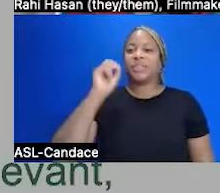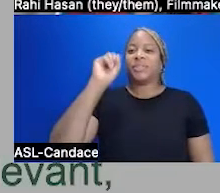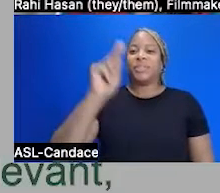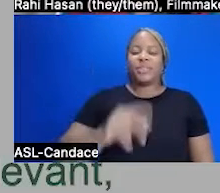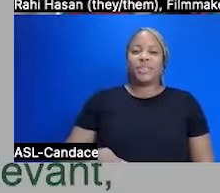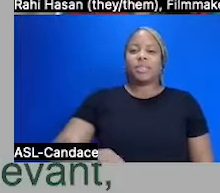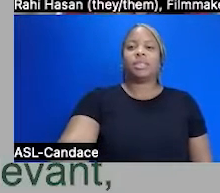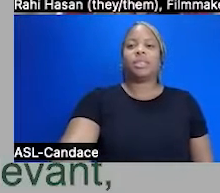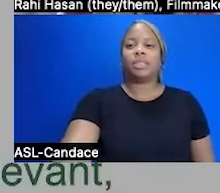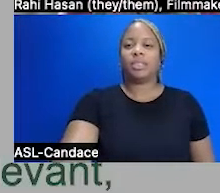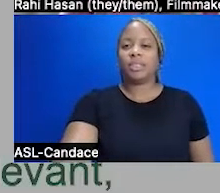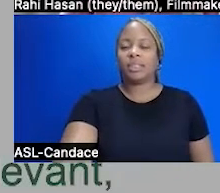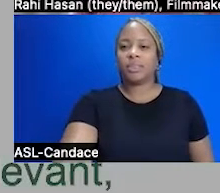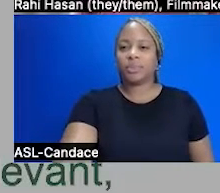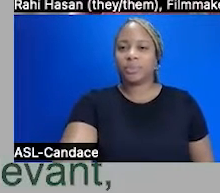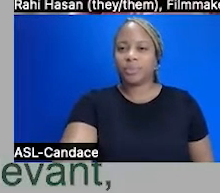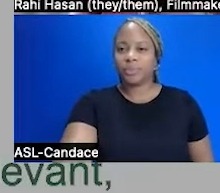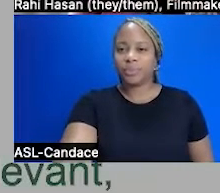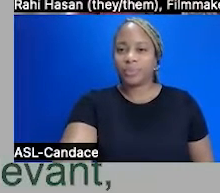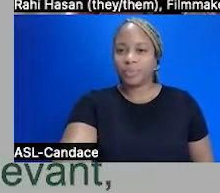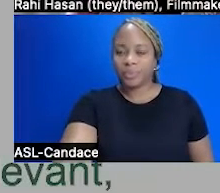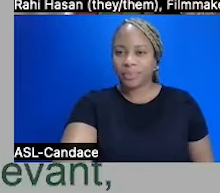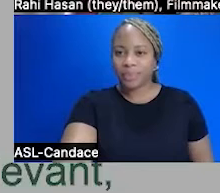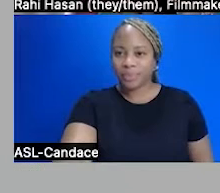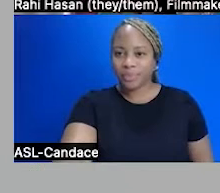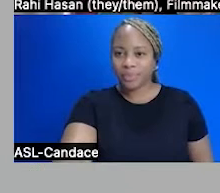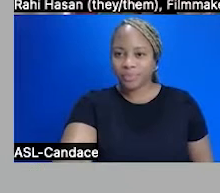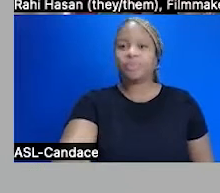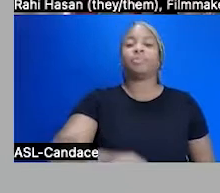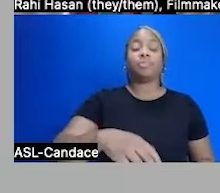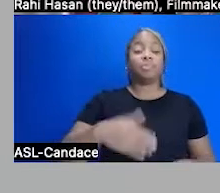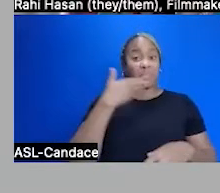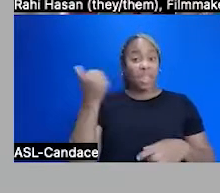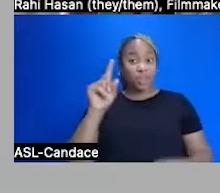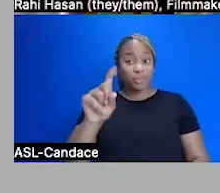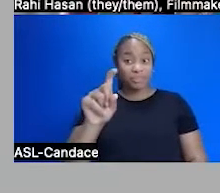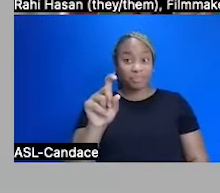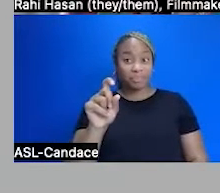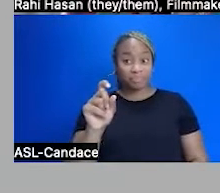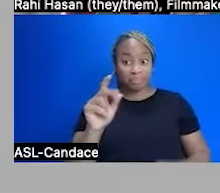My Okay, audio so the first is slide. low? Okay, I can. Is this better?